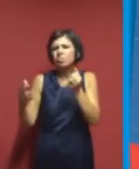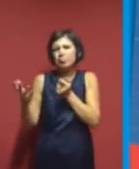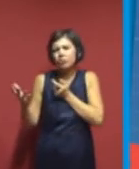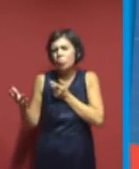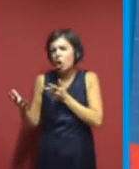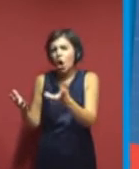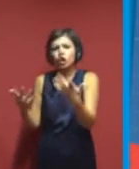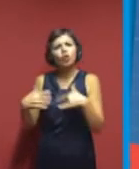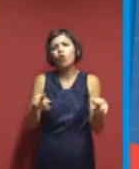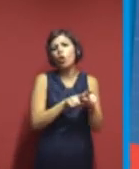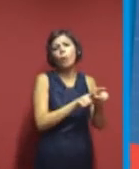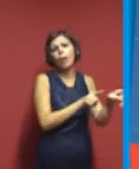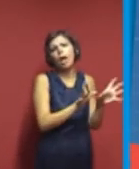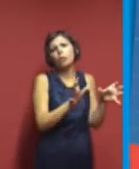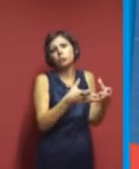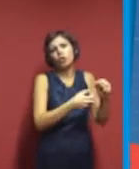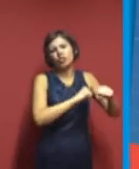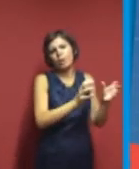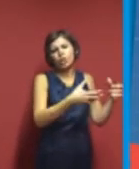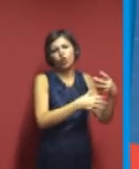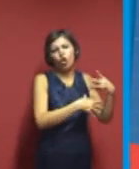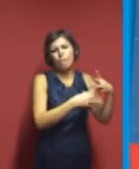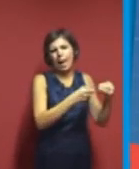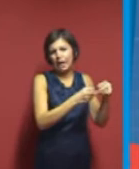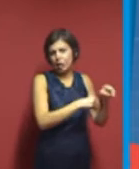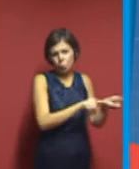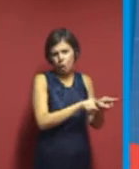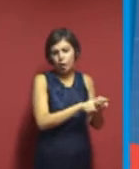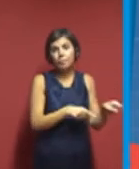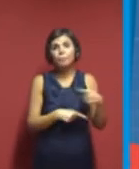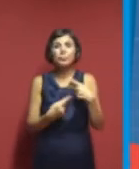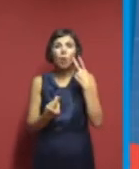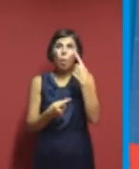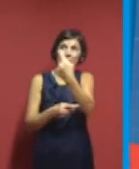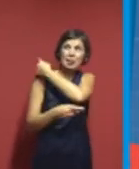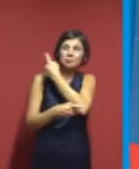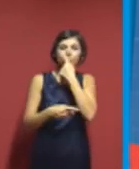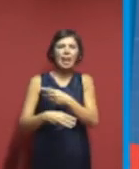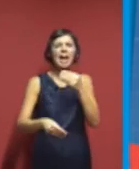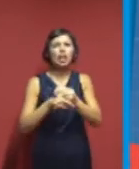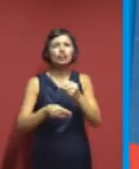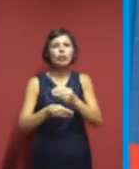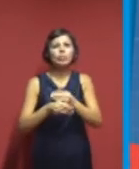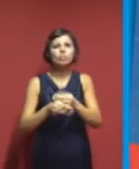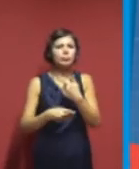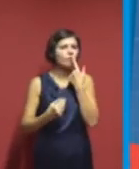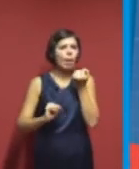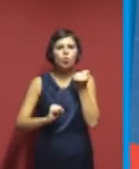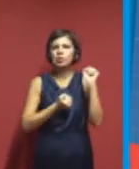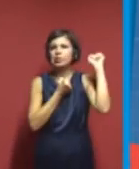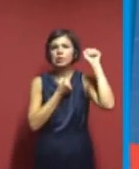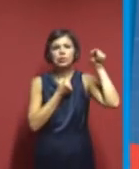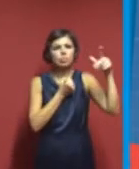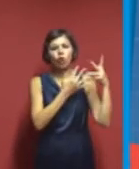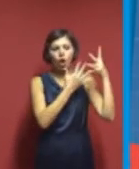American cartoonist, winner of the Pulitzer Prize, Rube Goldberg. Rube Goldberg did a lot of